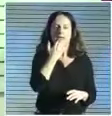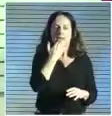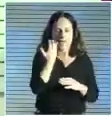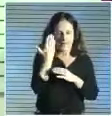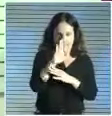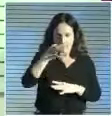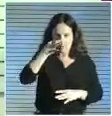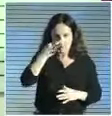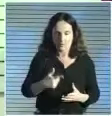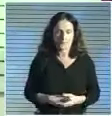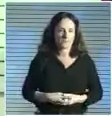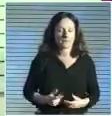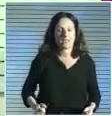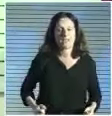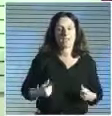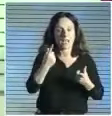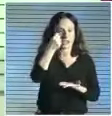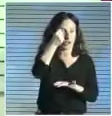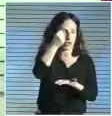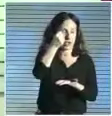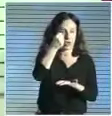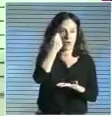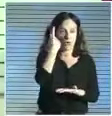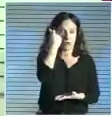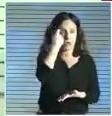into hotel interiors, we worked